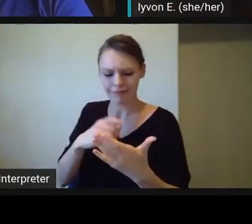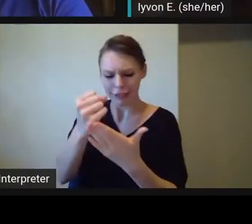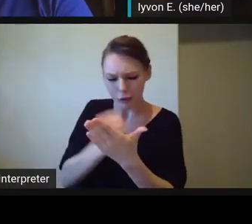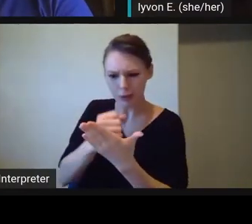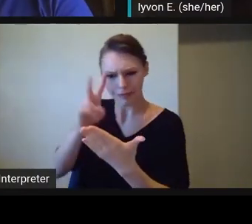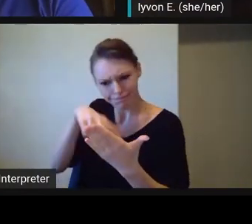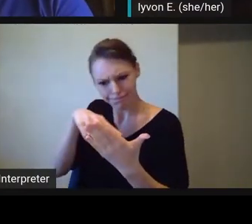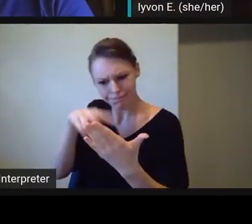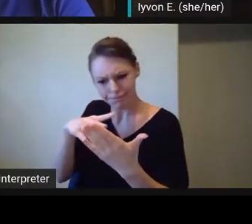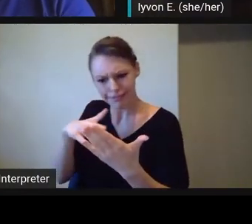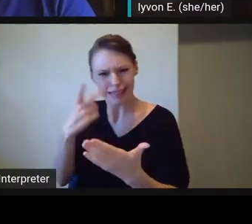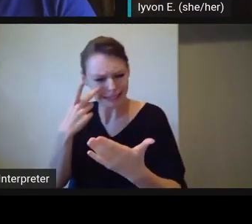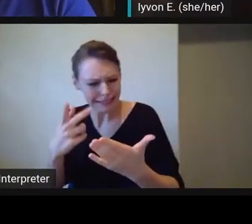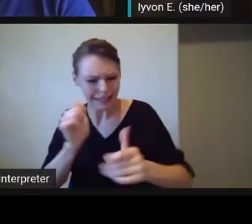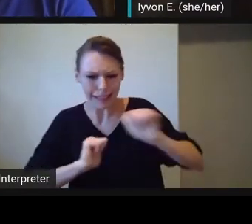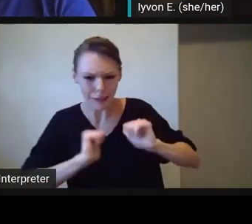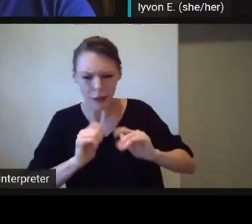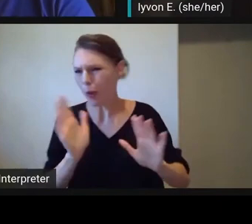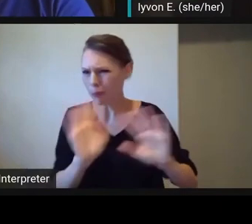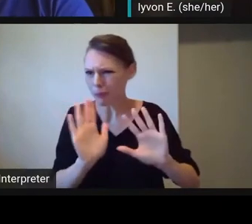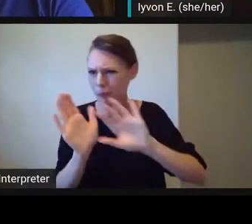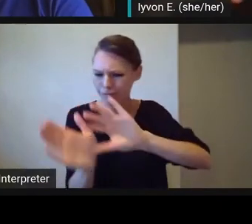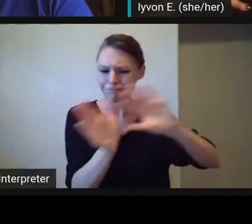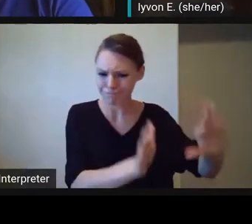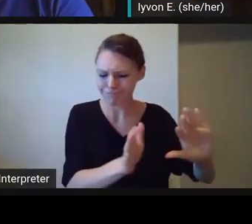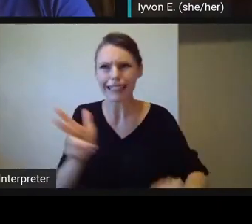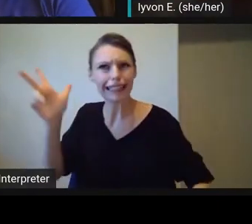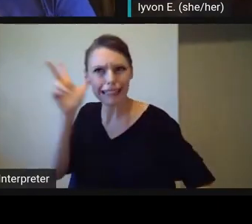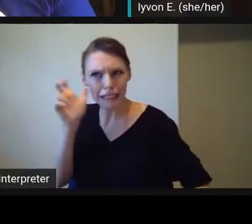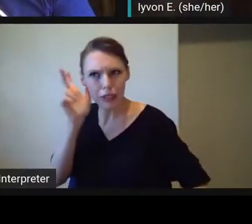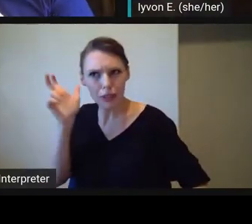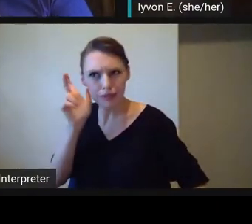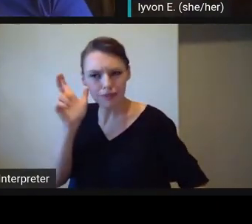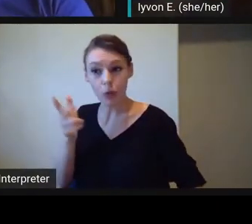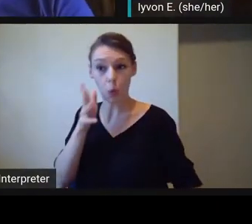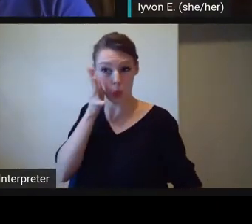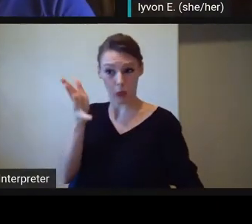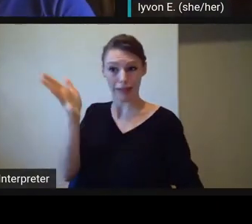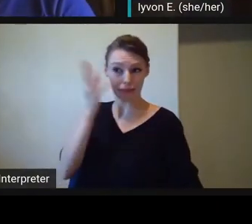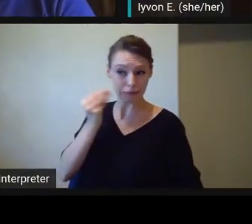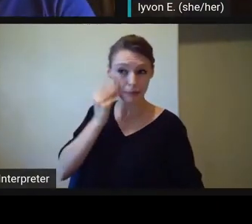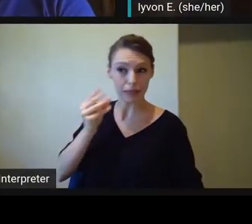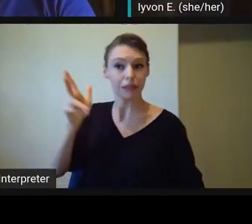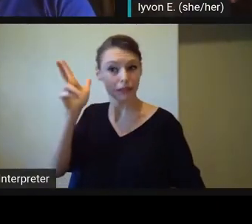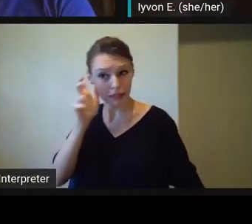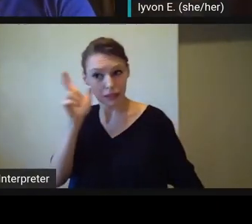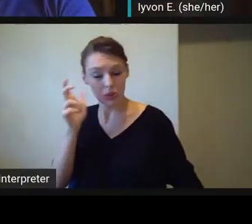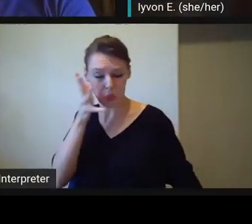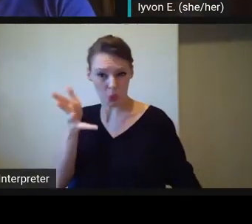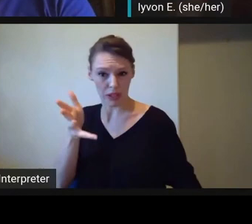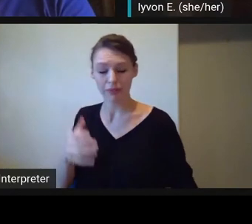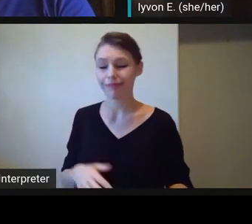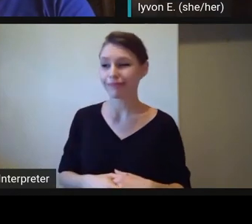seen, because people aren't going to see this. I have to read for what is going to be heard and what is going to be experienced. And